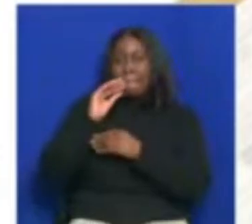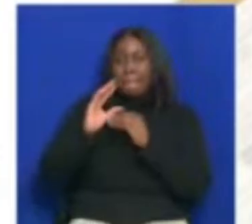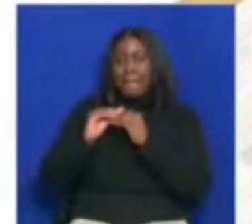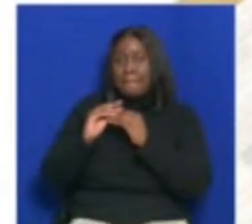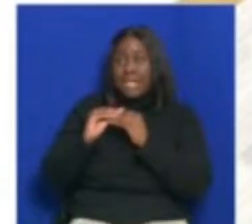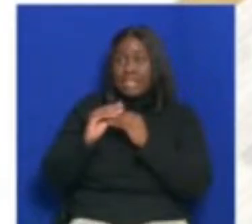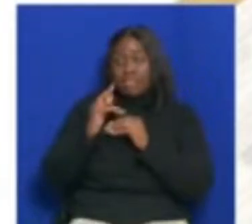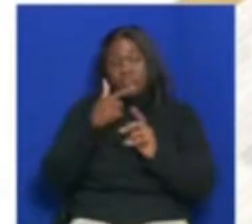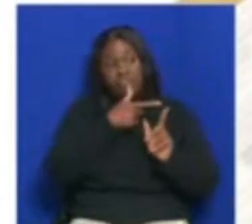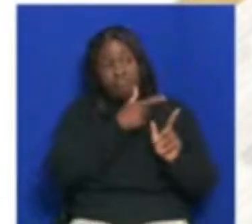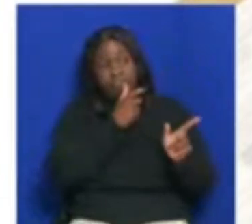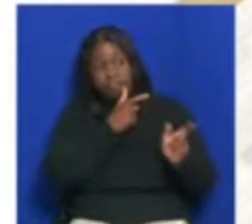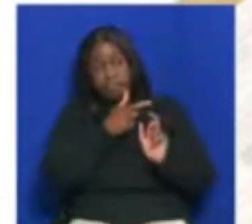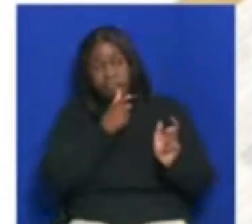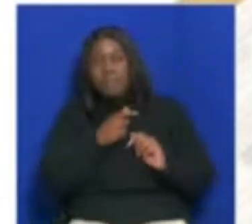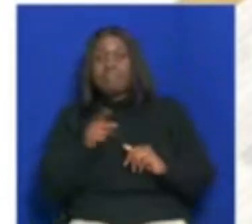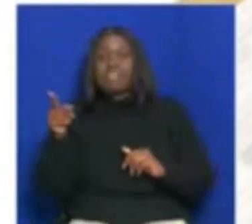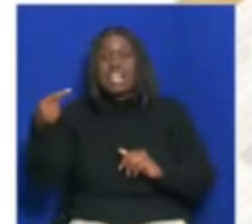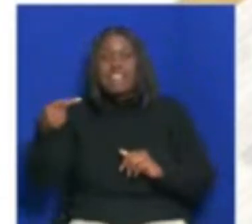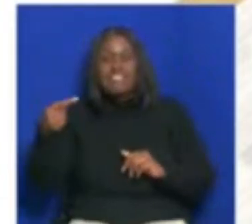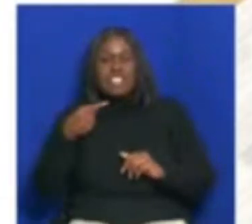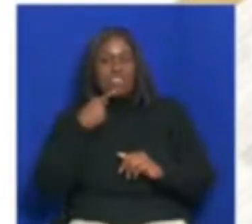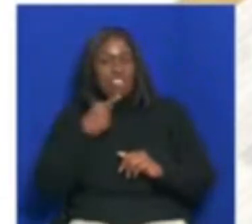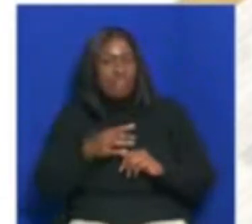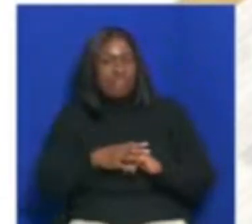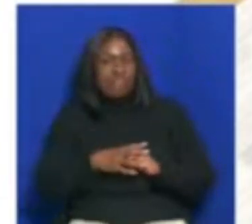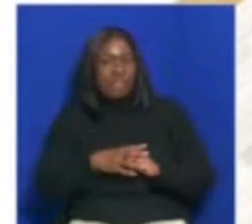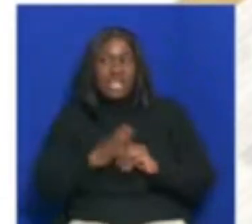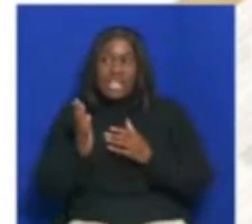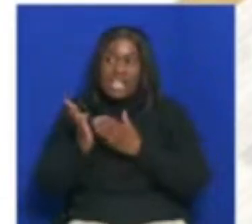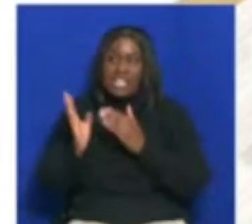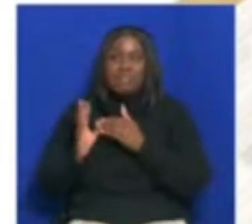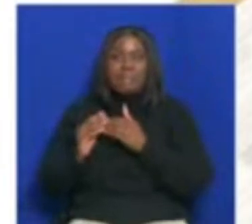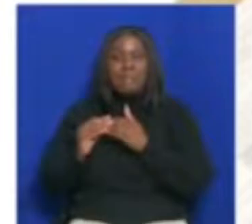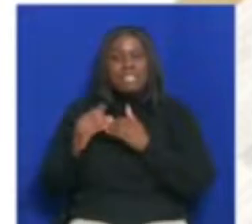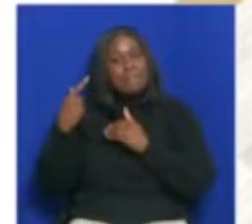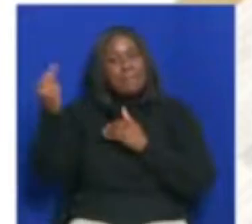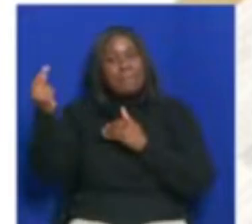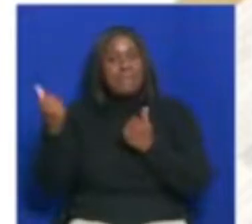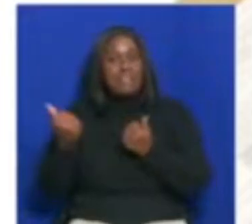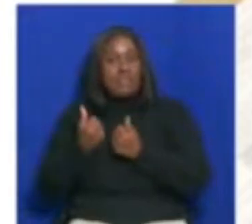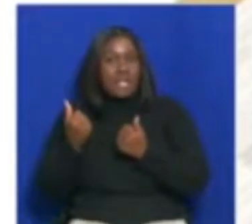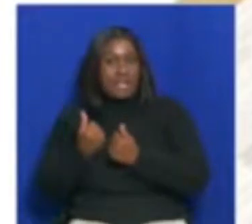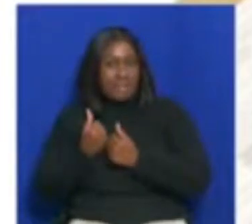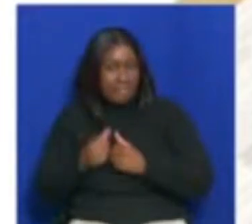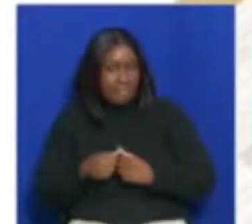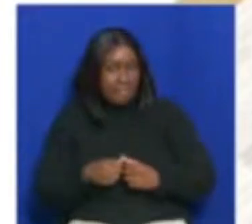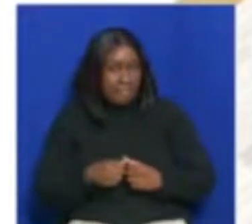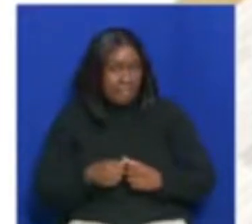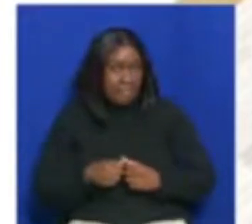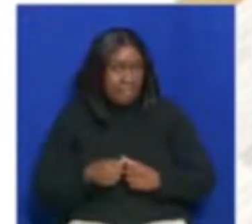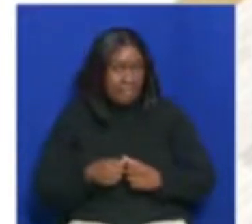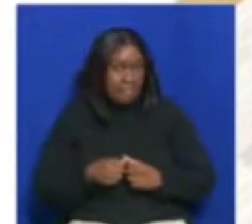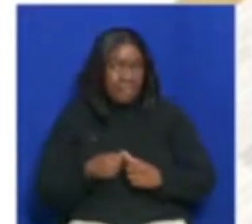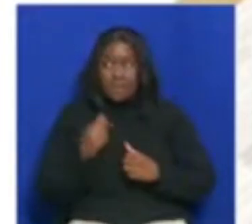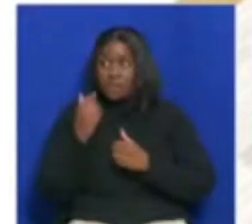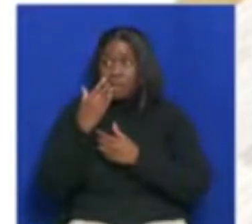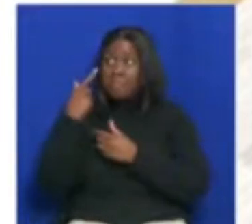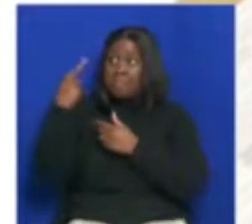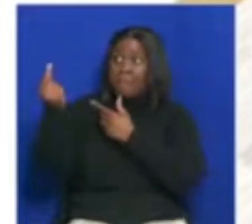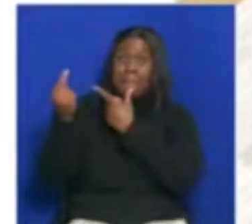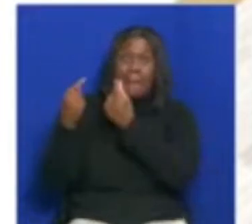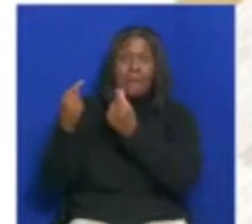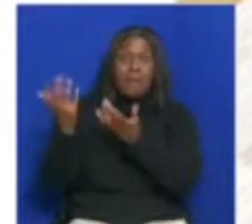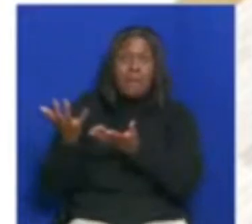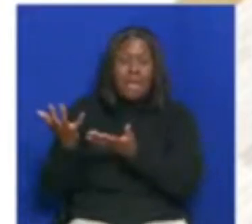Govender indicated that the members had already left the crime scene. No one knew the whereabouts of the members. The scene